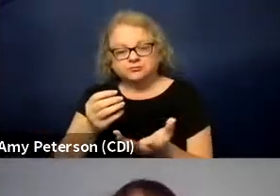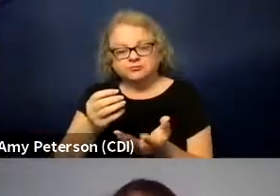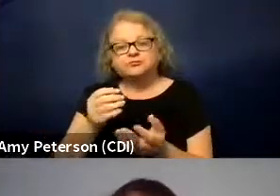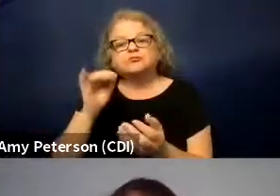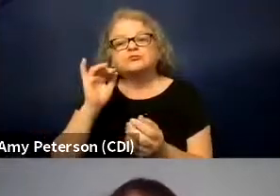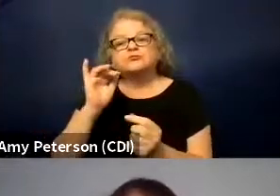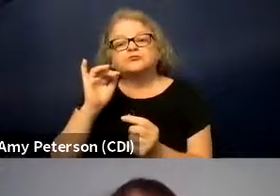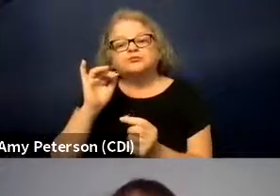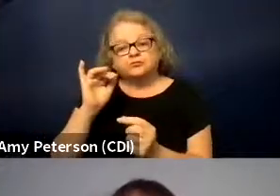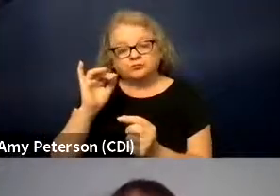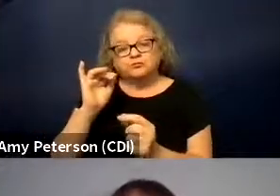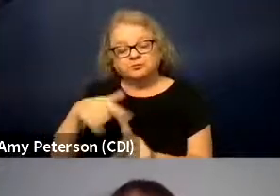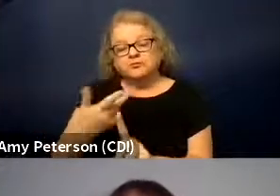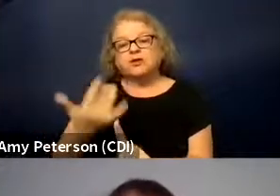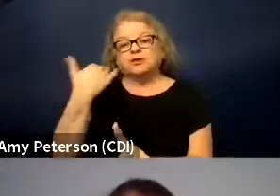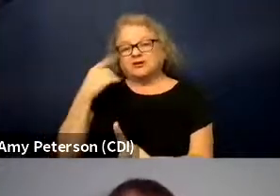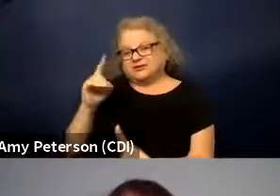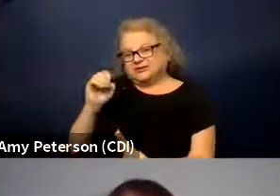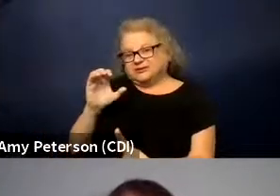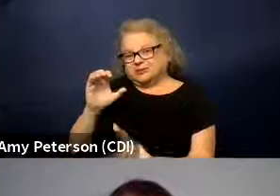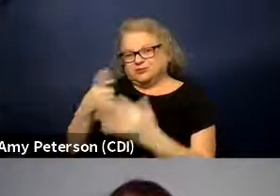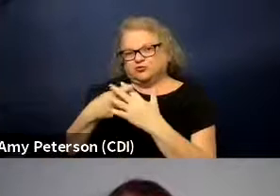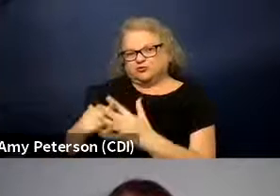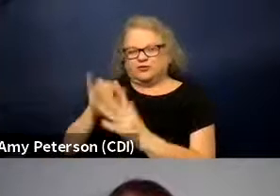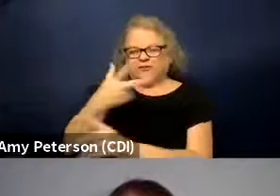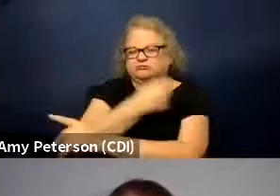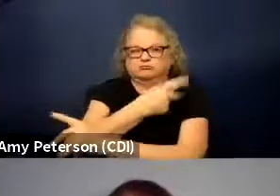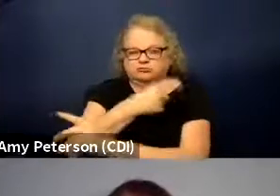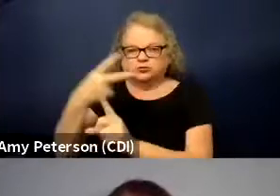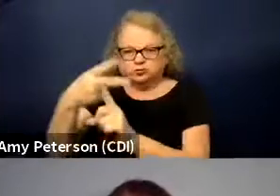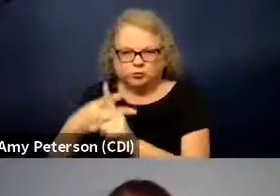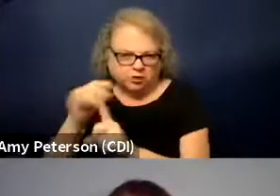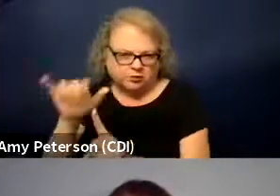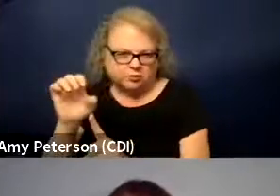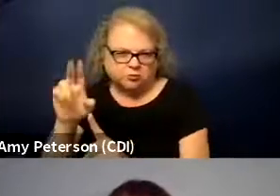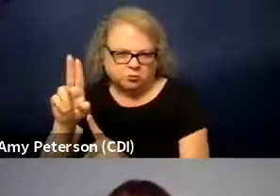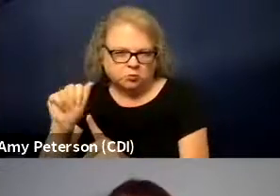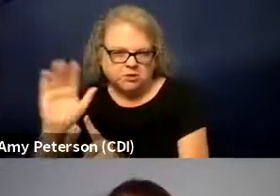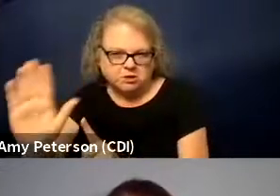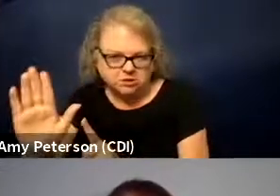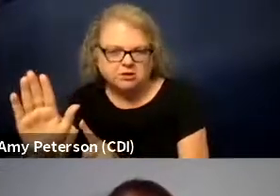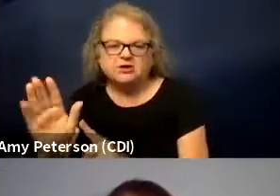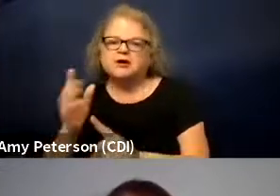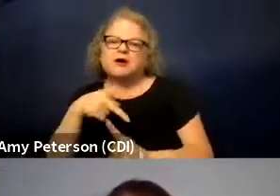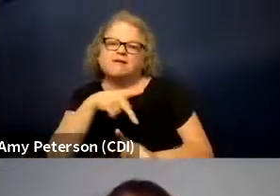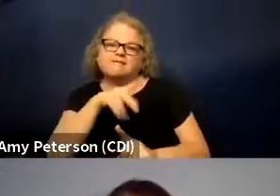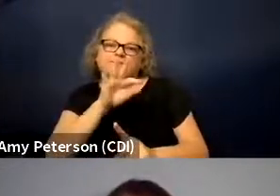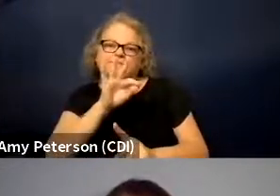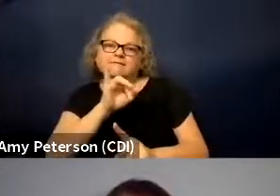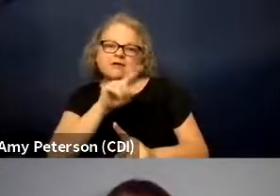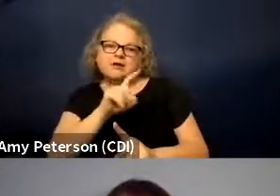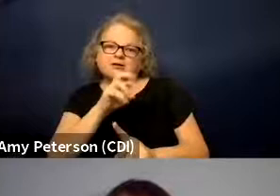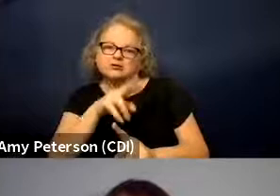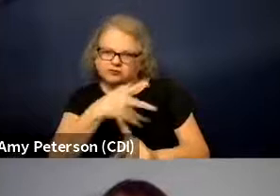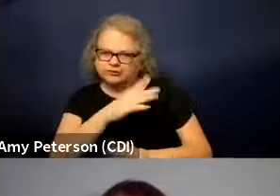These vaccines have been shown to be not only highly effective, but very, very safe. There have been very